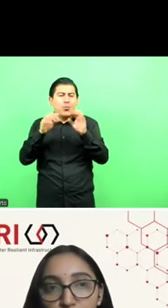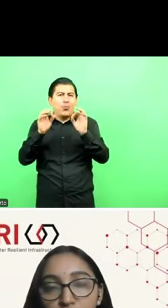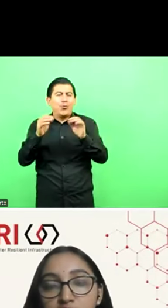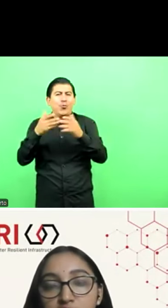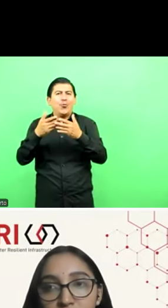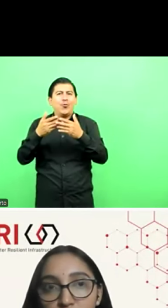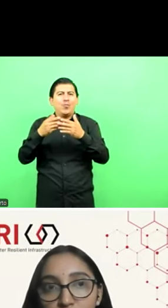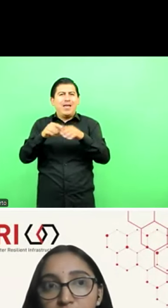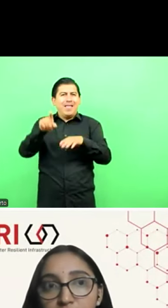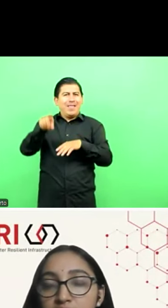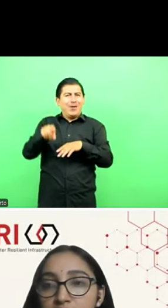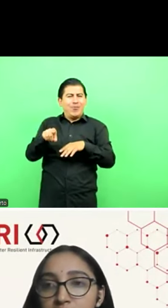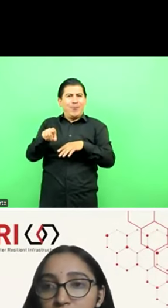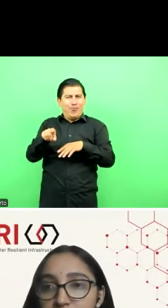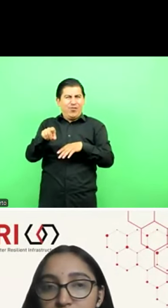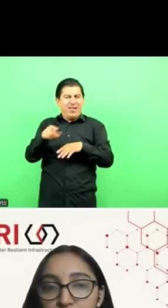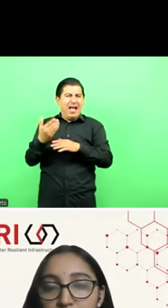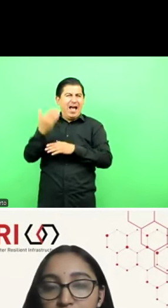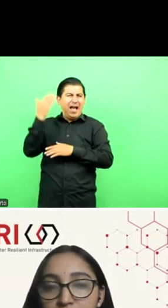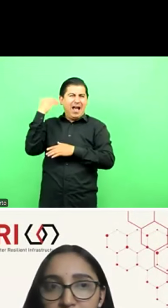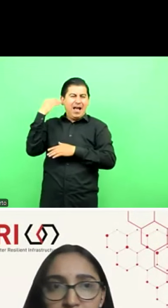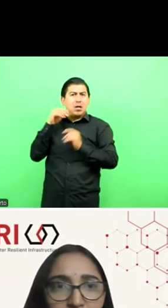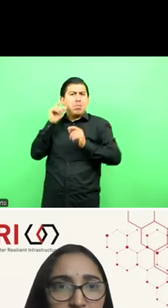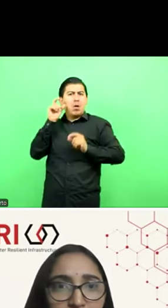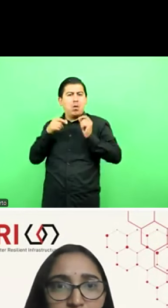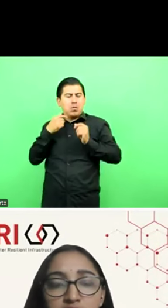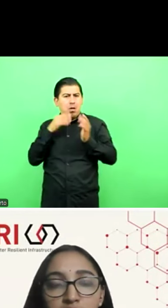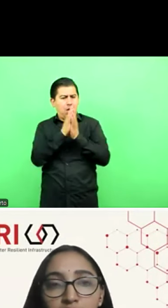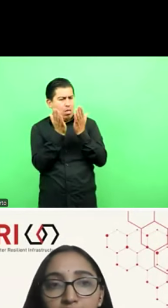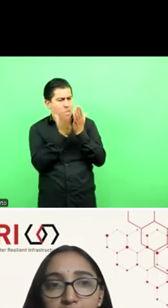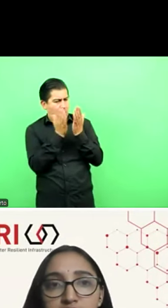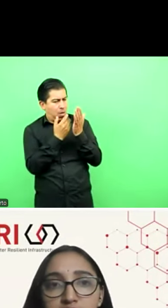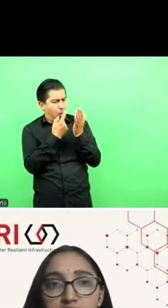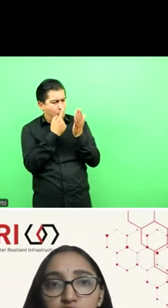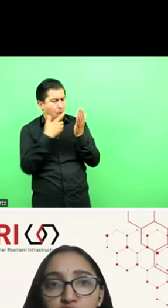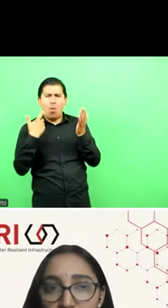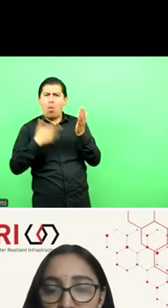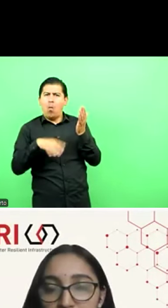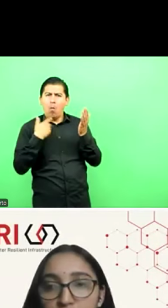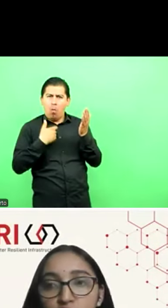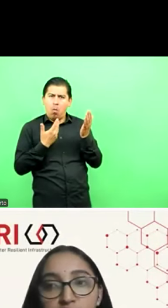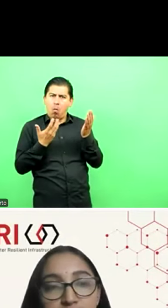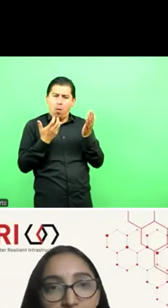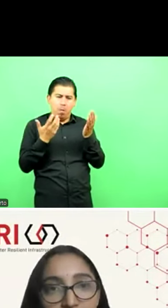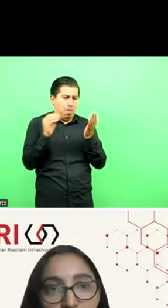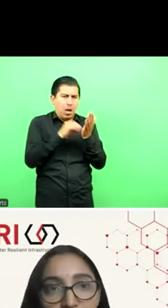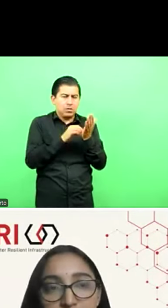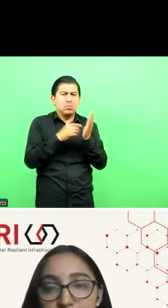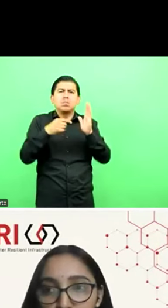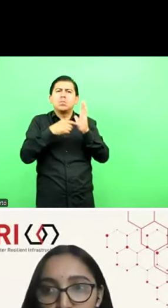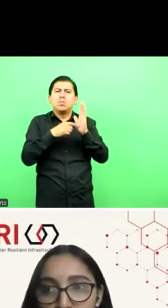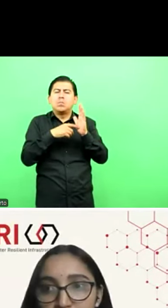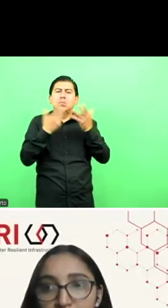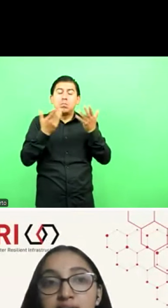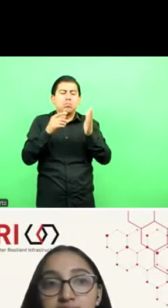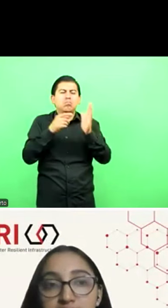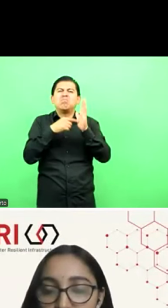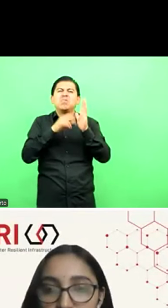of our urban call. The hazards were extreme heat and flooding, water scarcity,